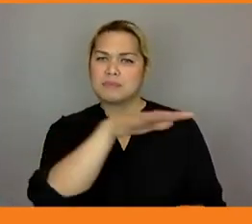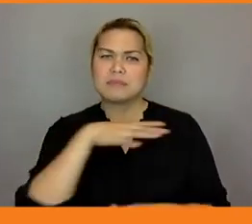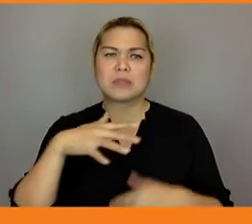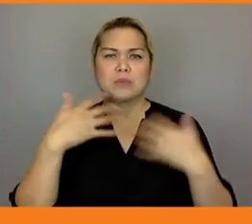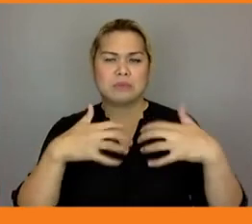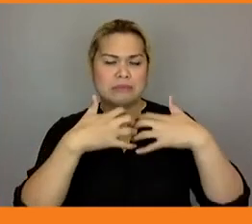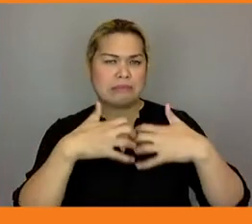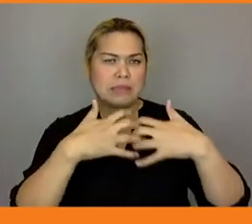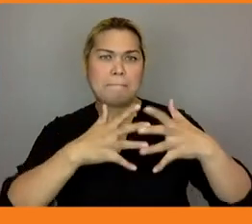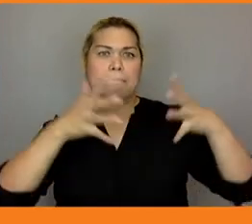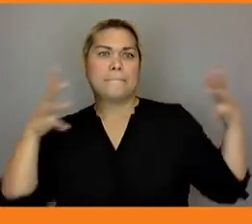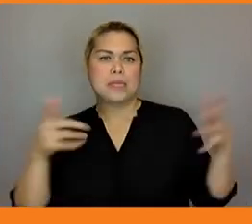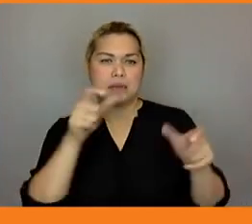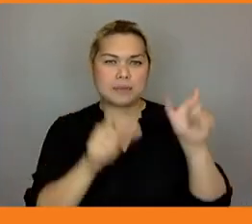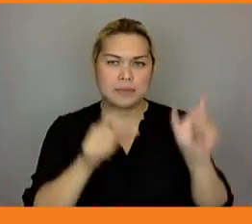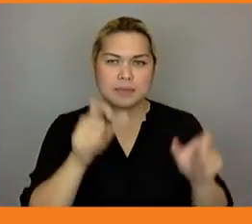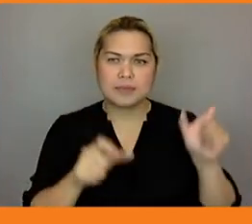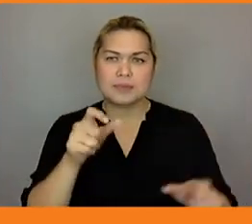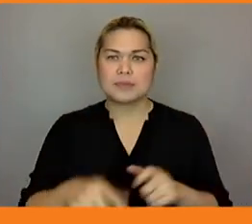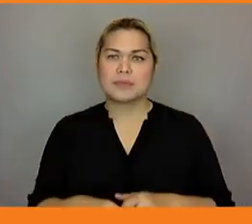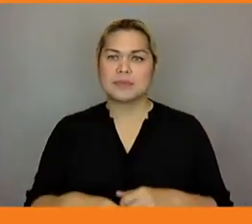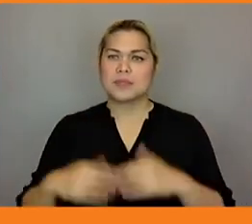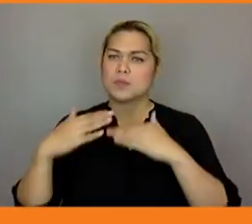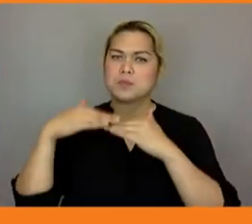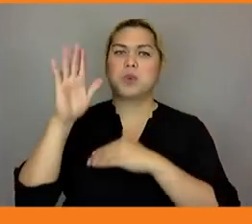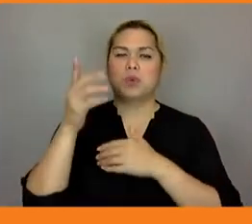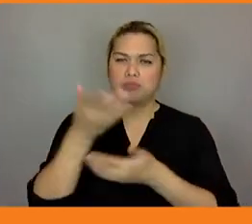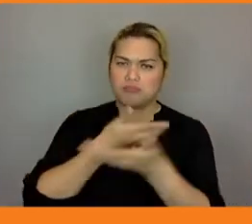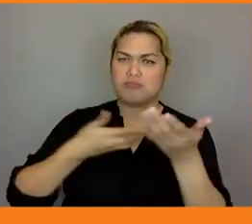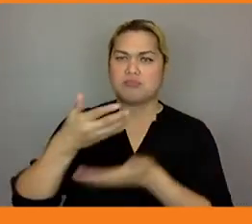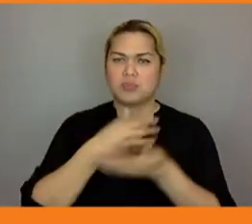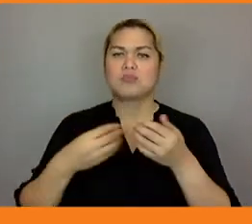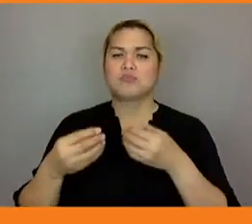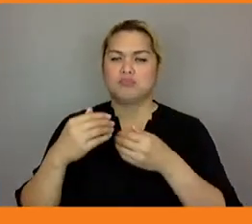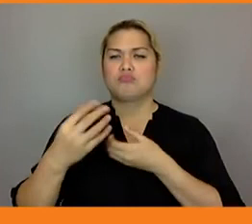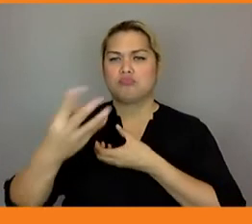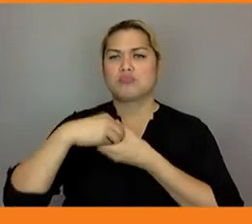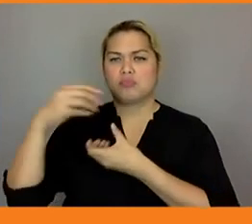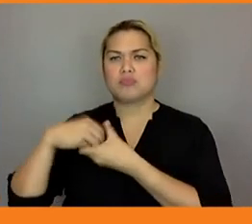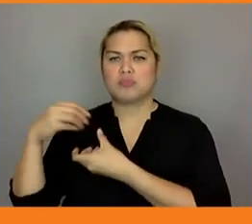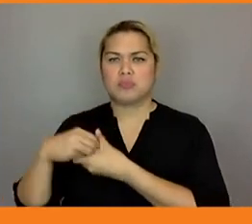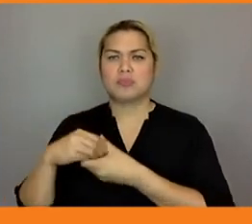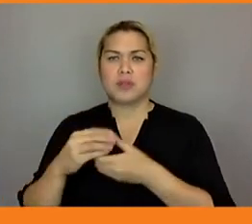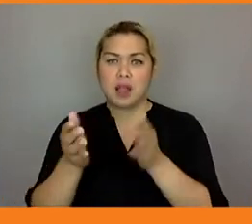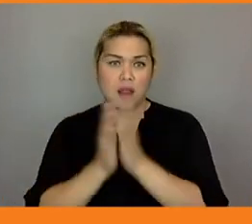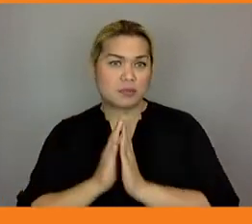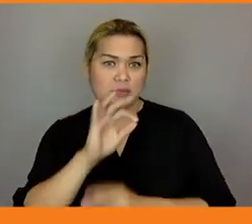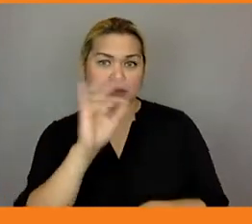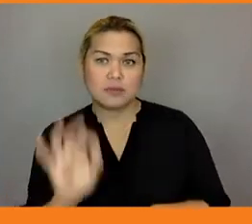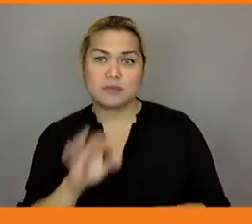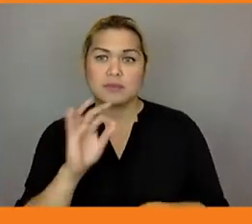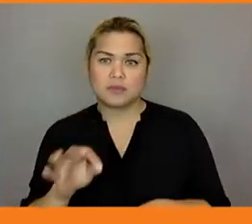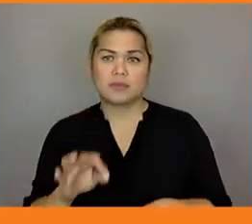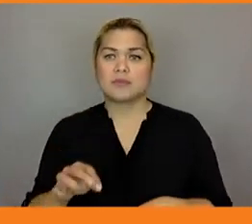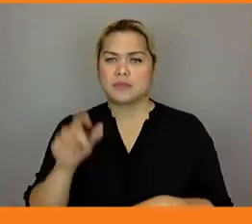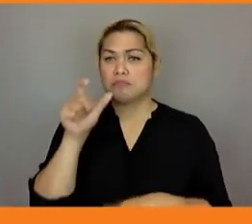for engaging and be more inclusive in the process for engaging with civil society and indigenous and